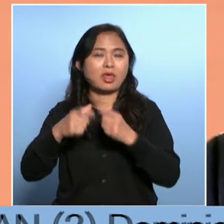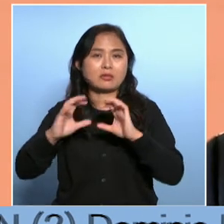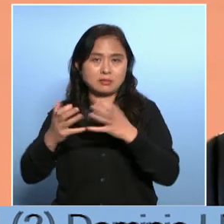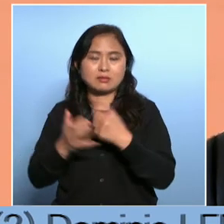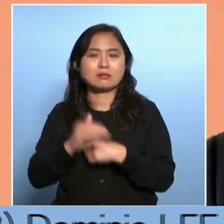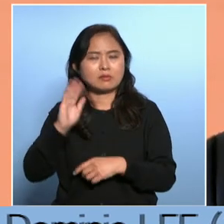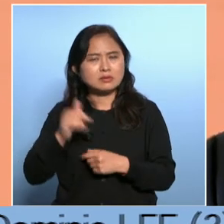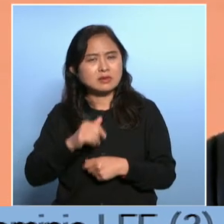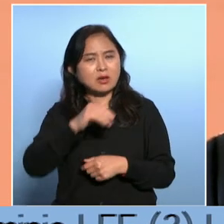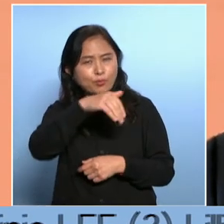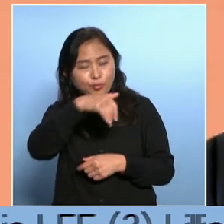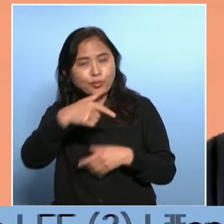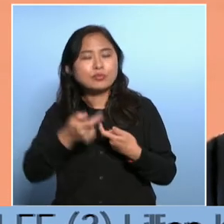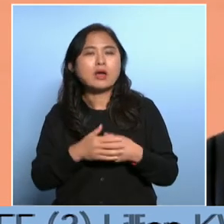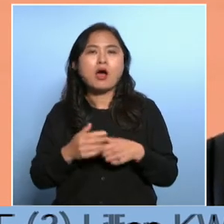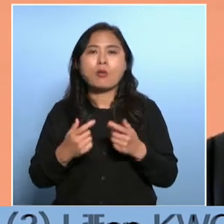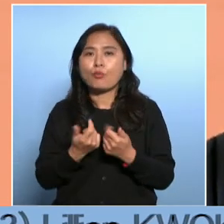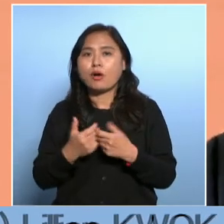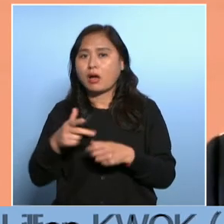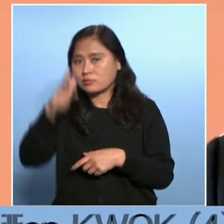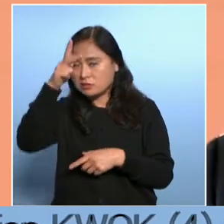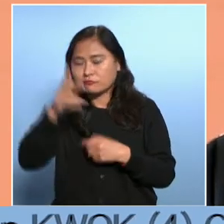opportunities to affected